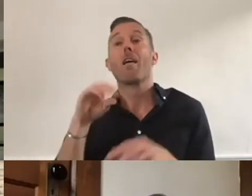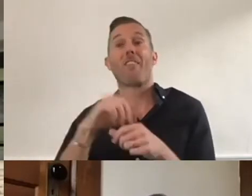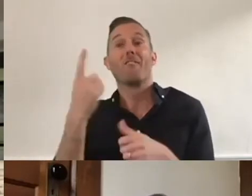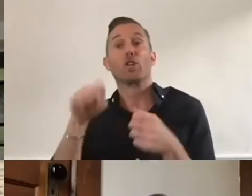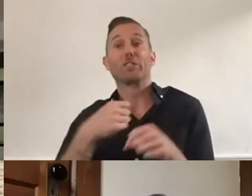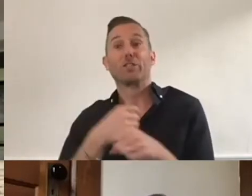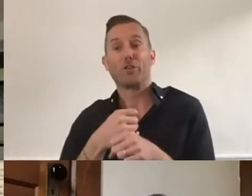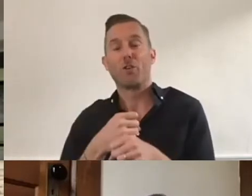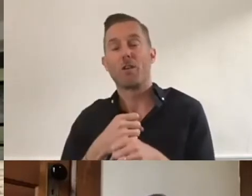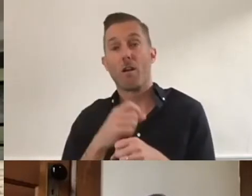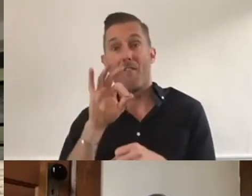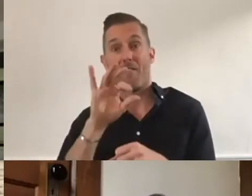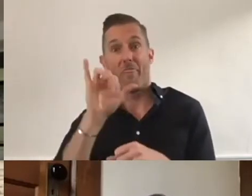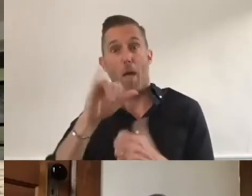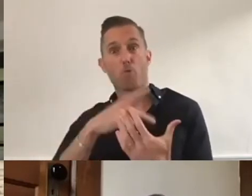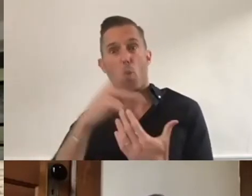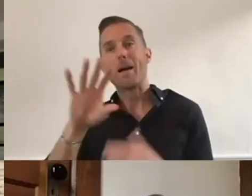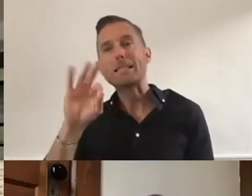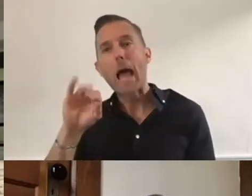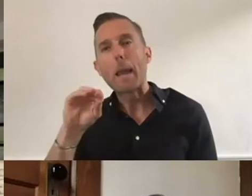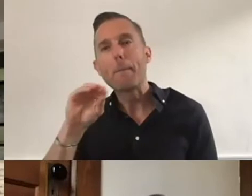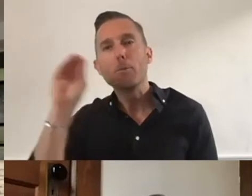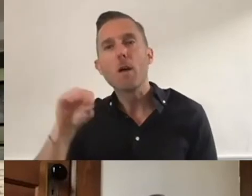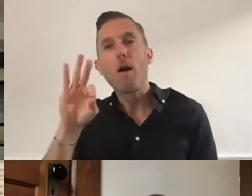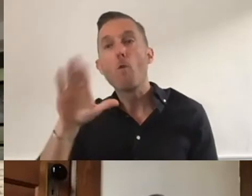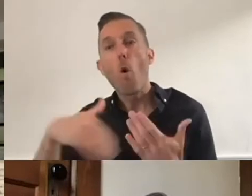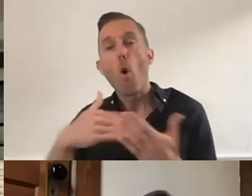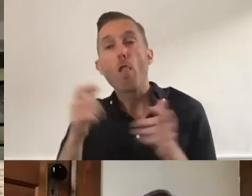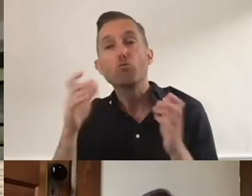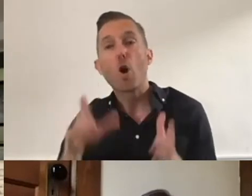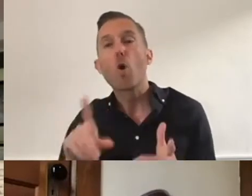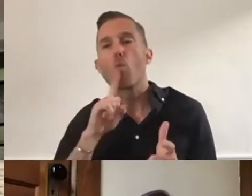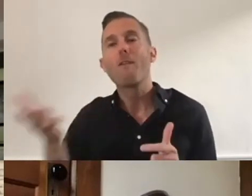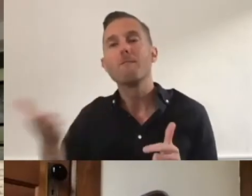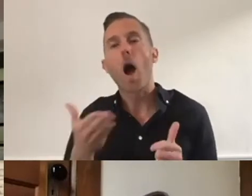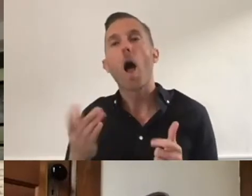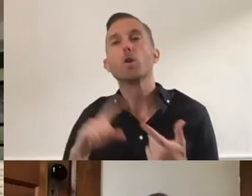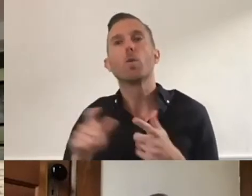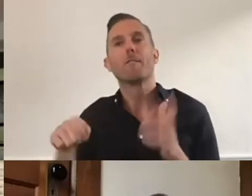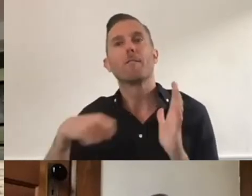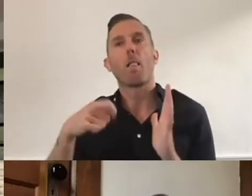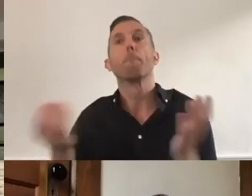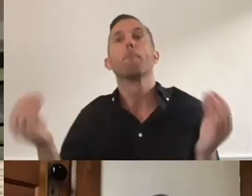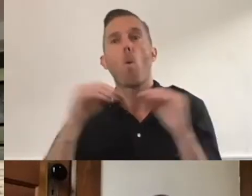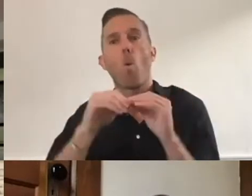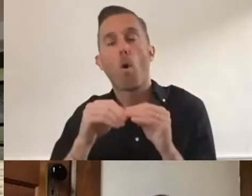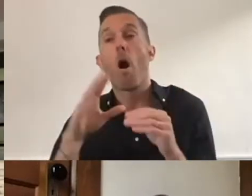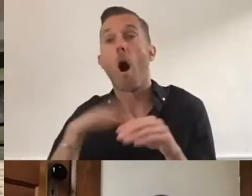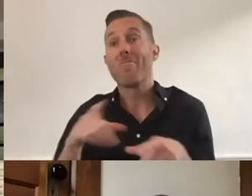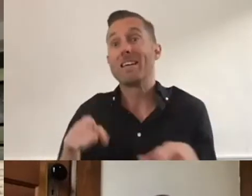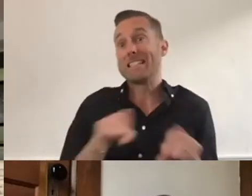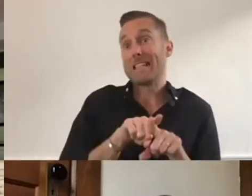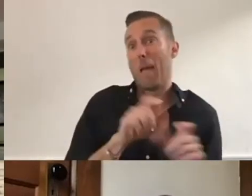invited back for additional episodes, whether it was on NBC or a different network. So I do think in that case, a